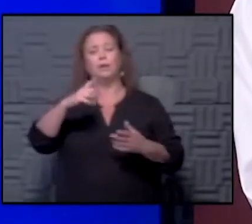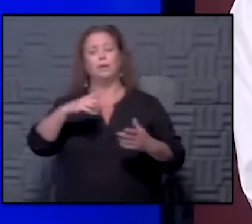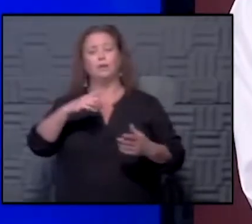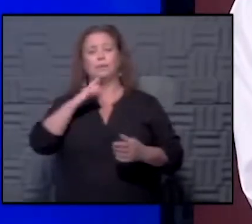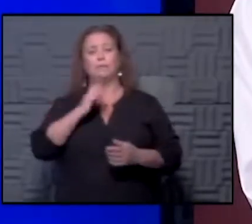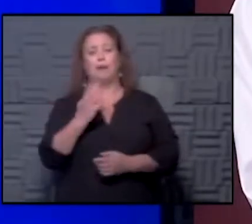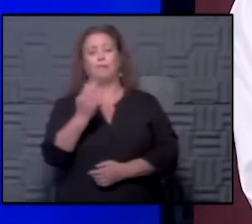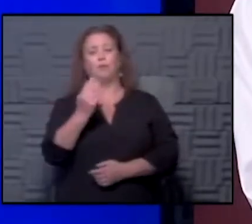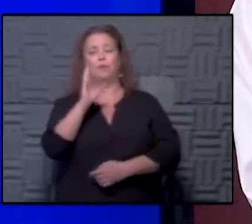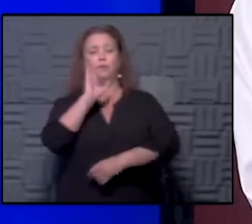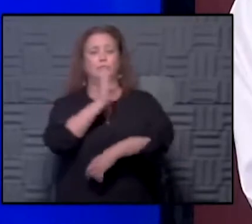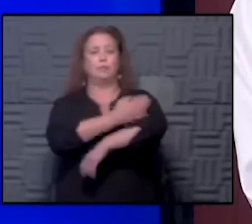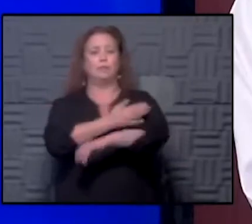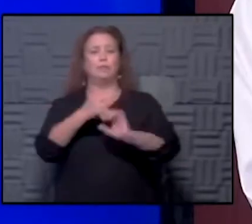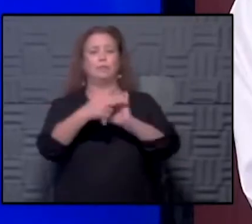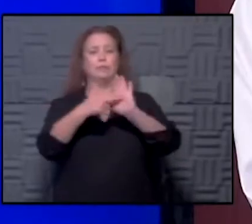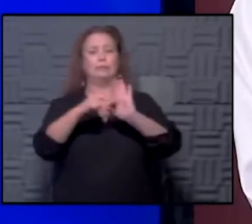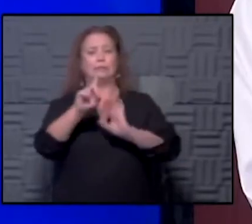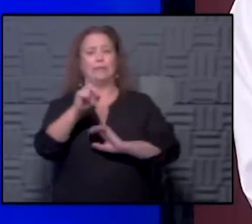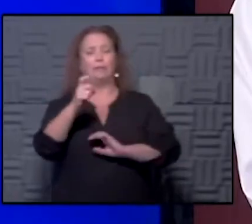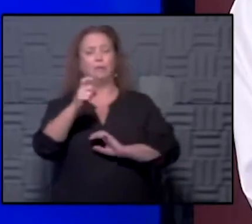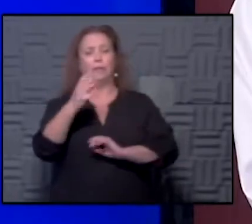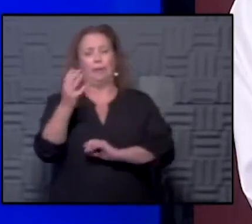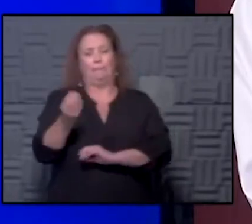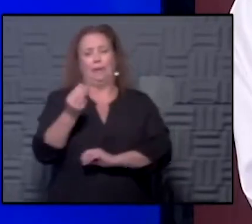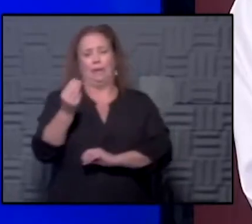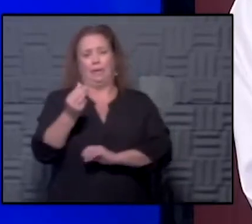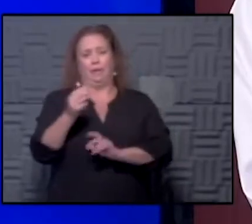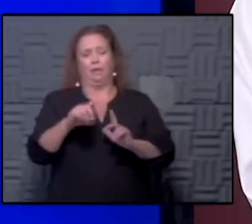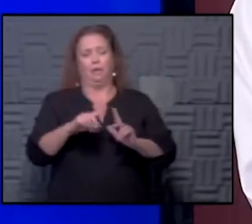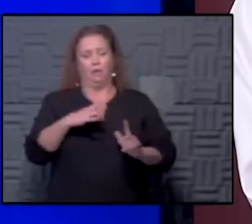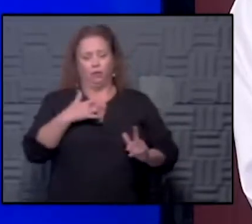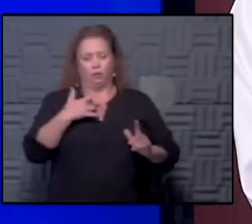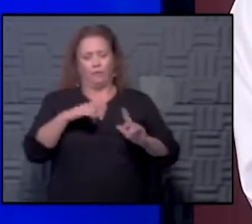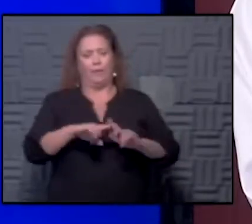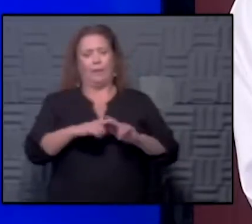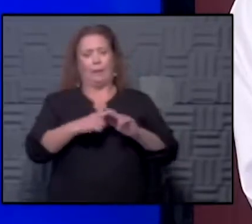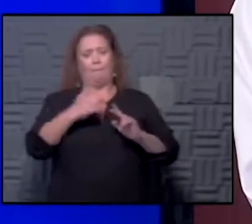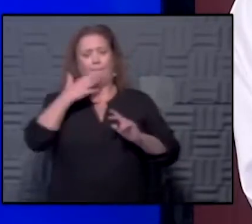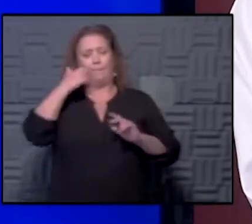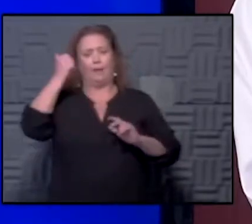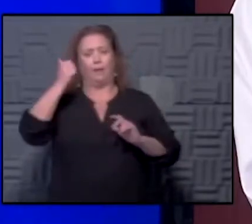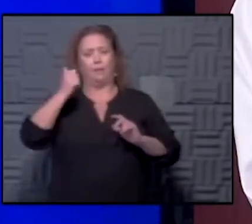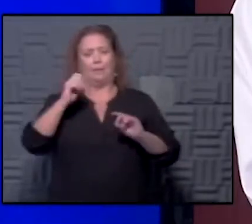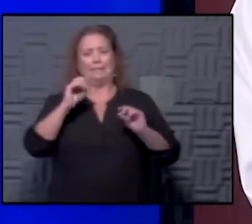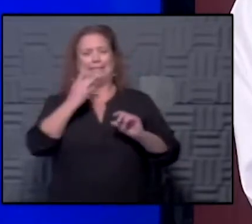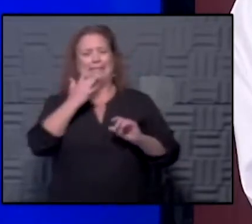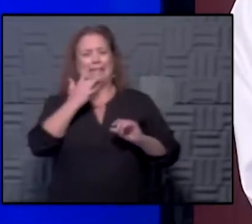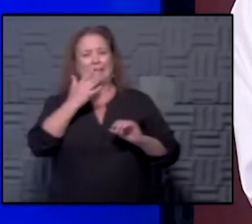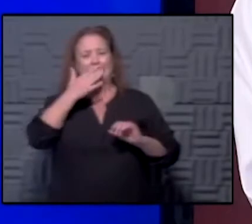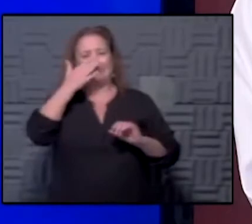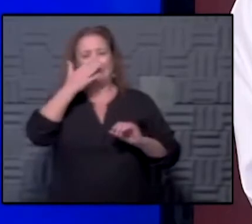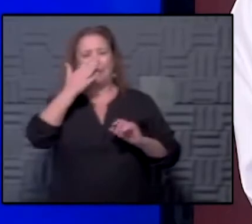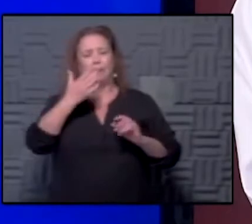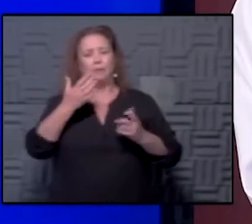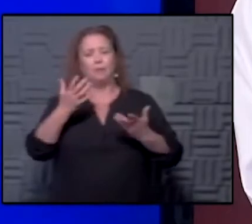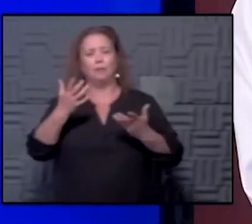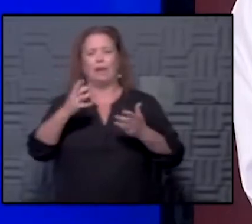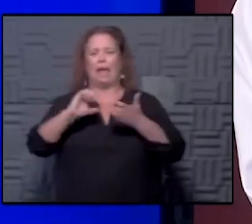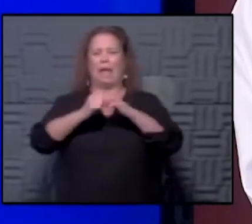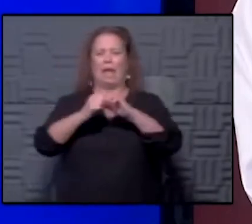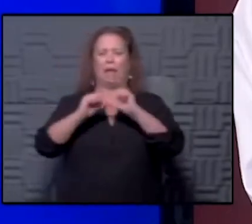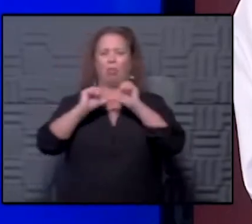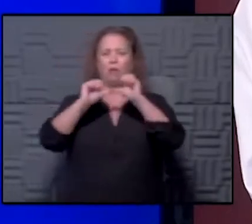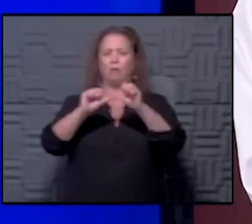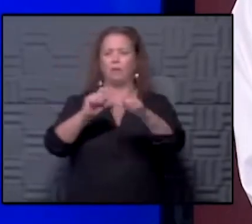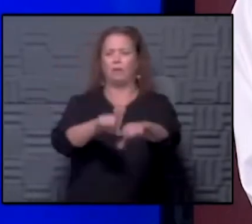my 14-year-old daughter was diagnosed on Monday. She's starting to feel better, but continues with the loss of taste and smell. And she wants you to tell her, how long is